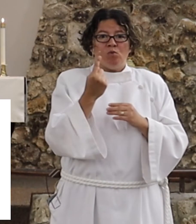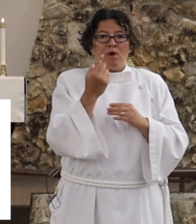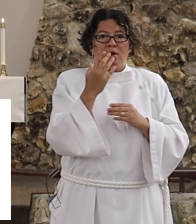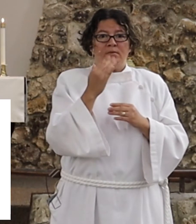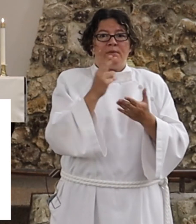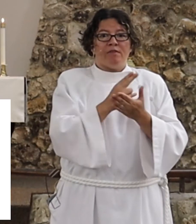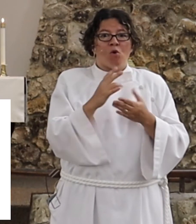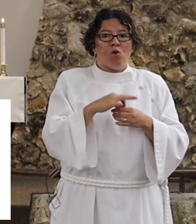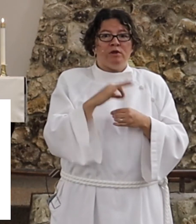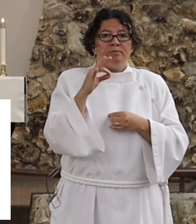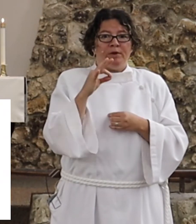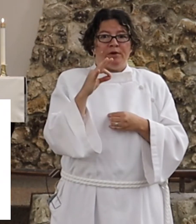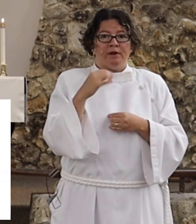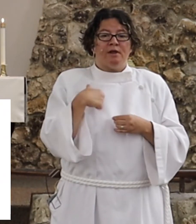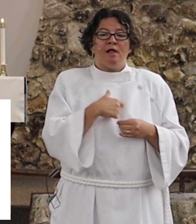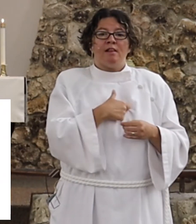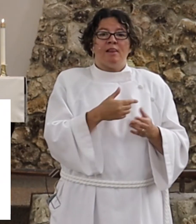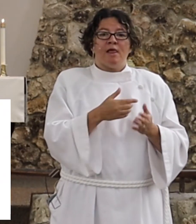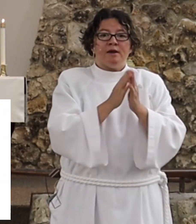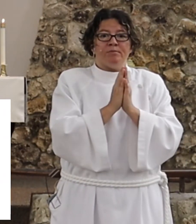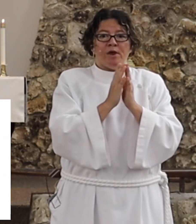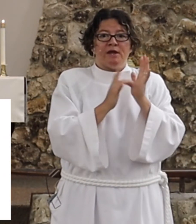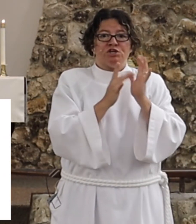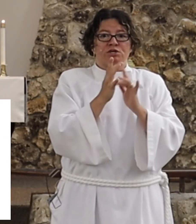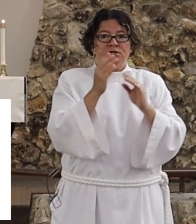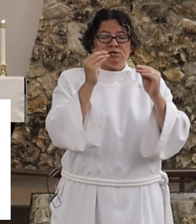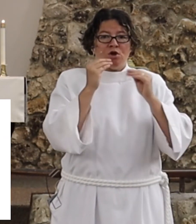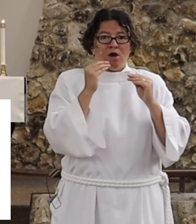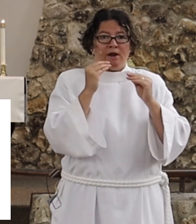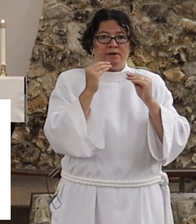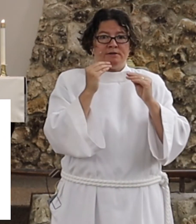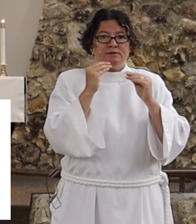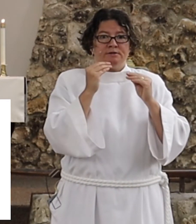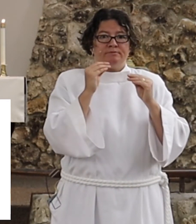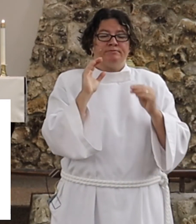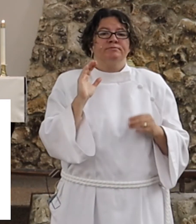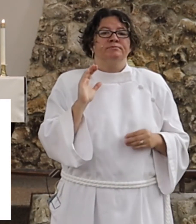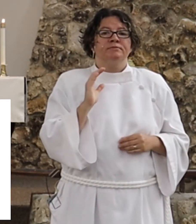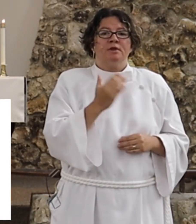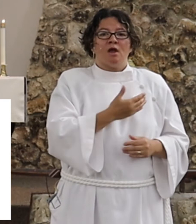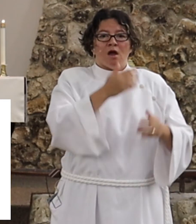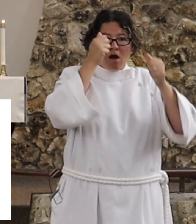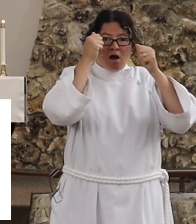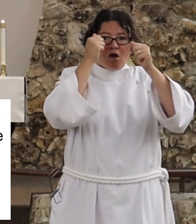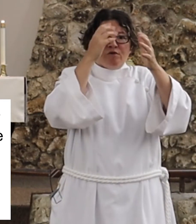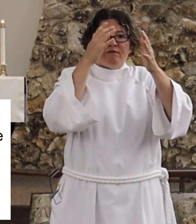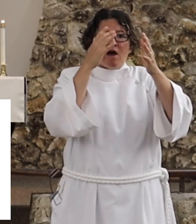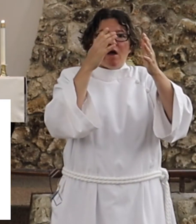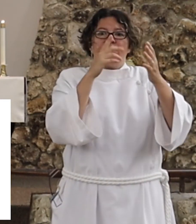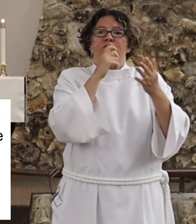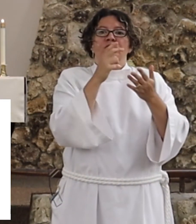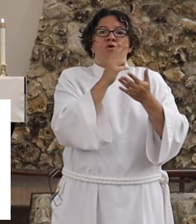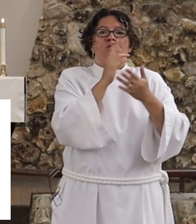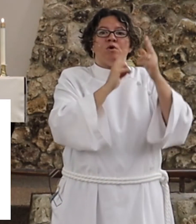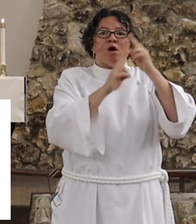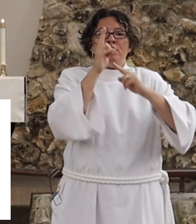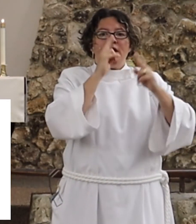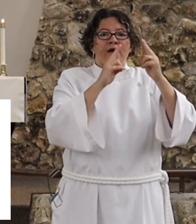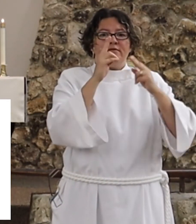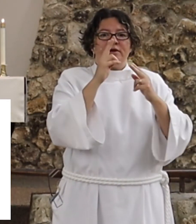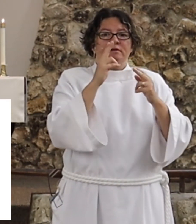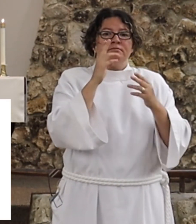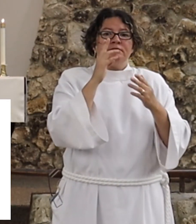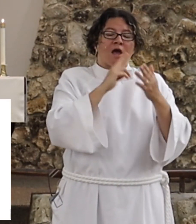Gathered in one by the Holy Spirit, let us pray as Jesus taught us. Our Father, who art